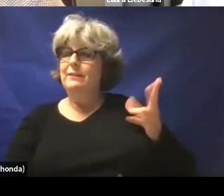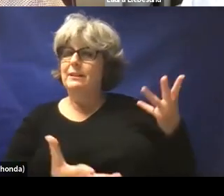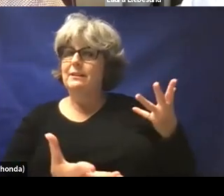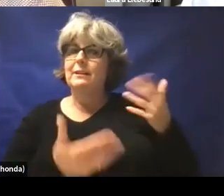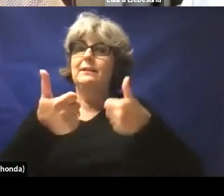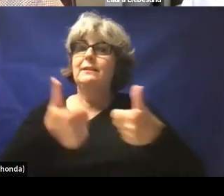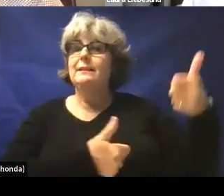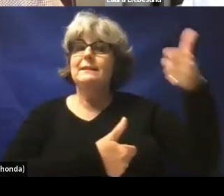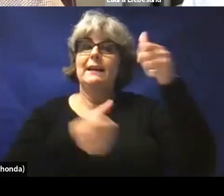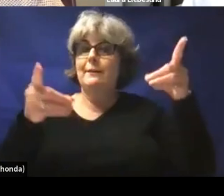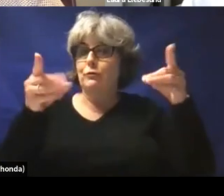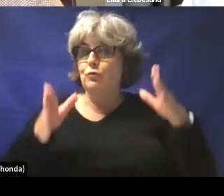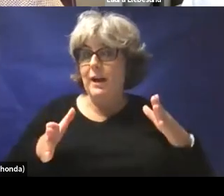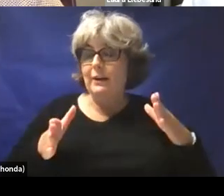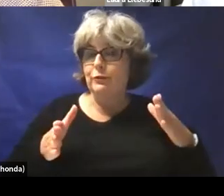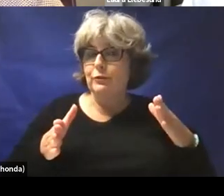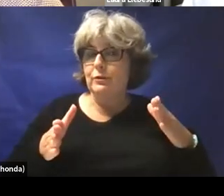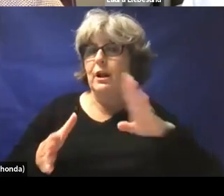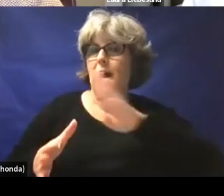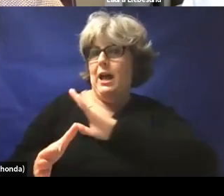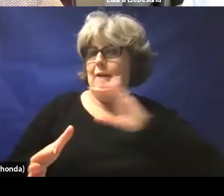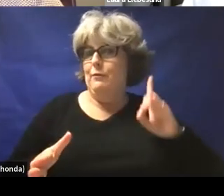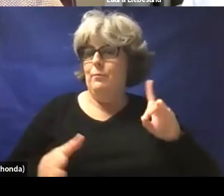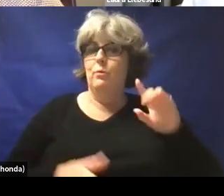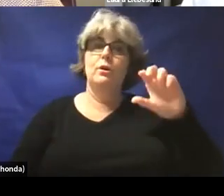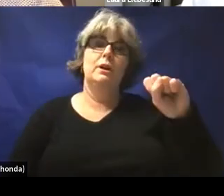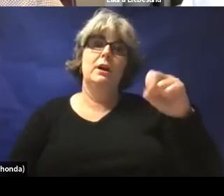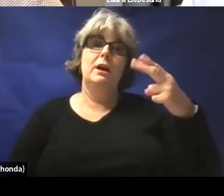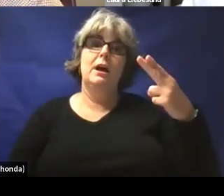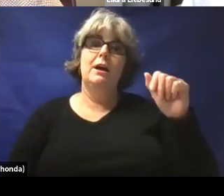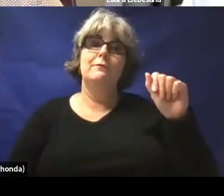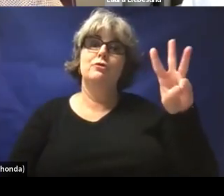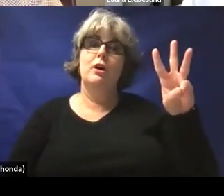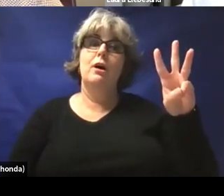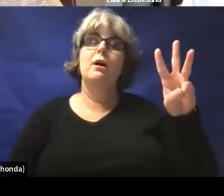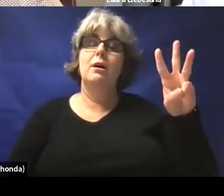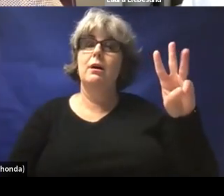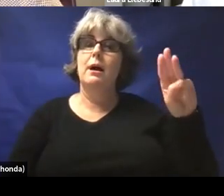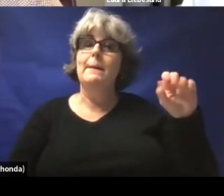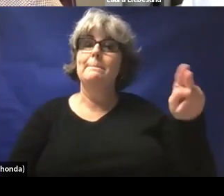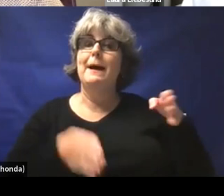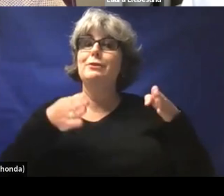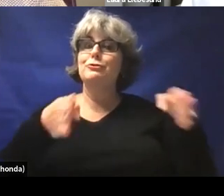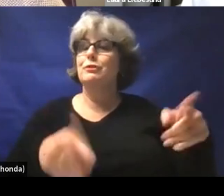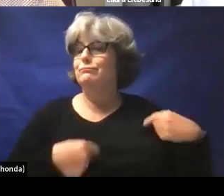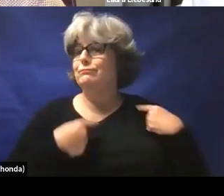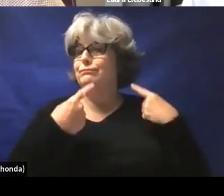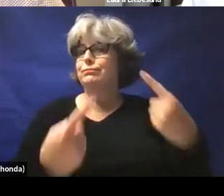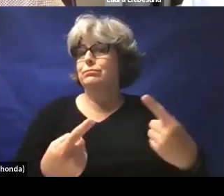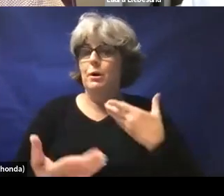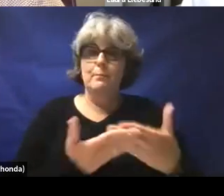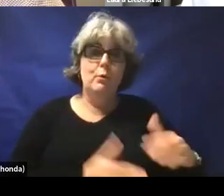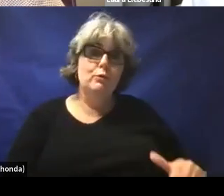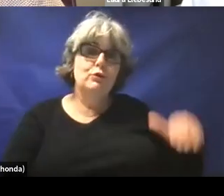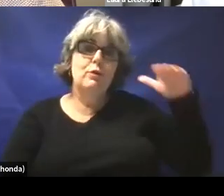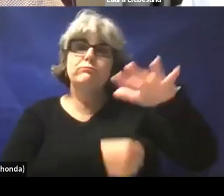executive director, board chair of Shaw Mainstreets, Gretchen Wharton, was a longtime Shaw resident, born and grew up in